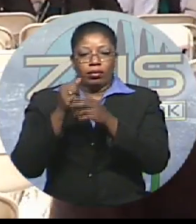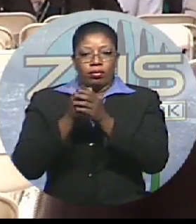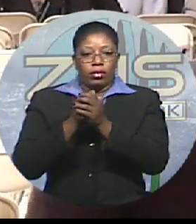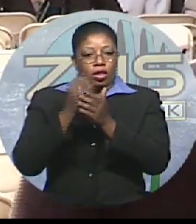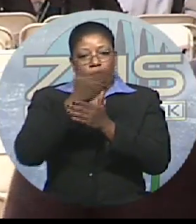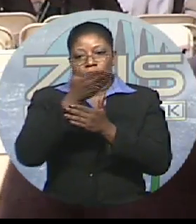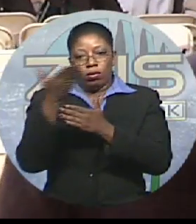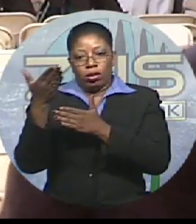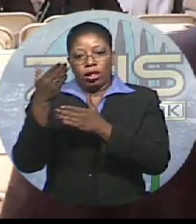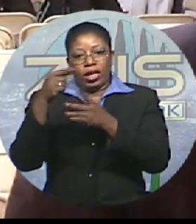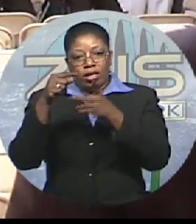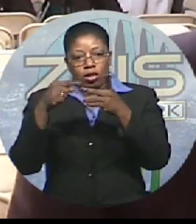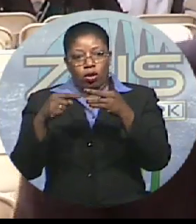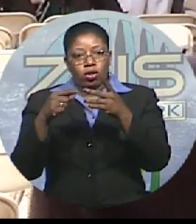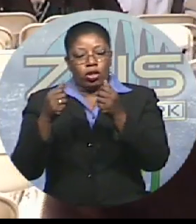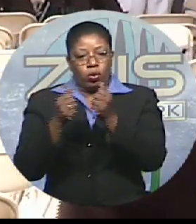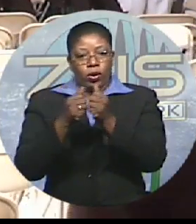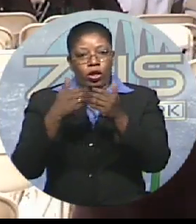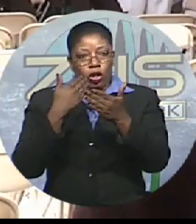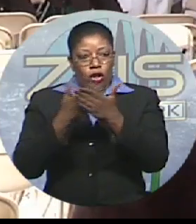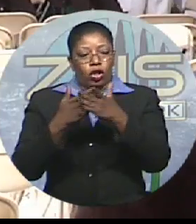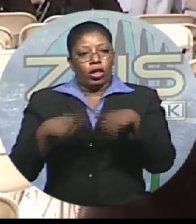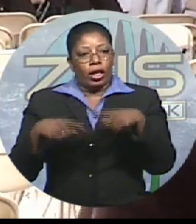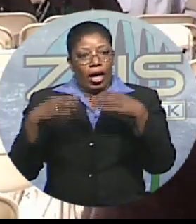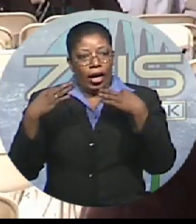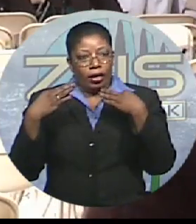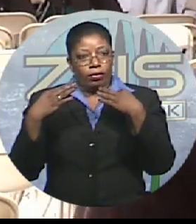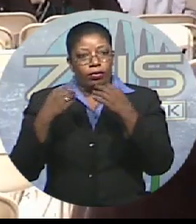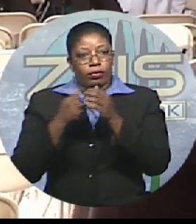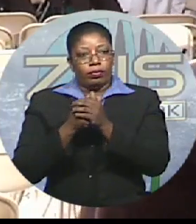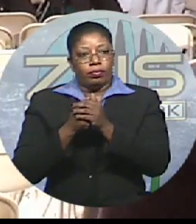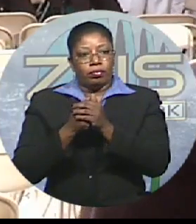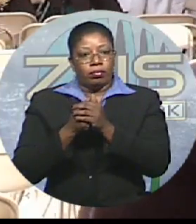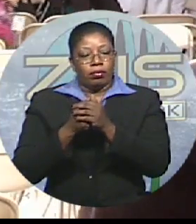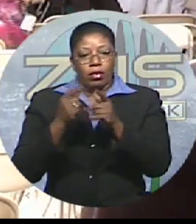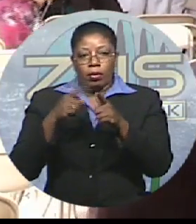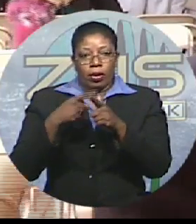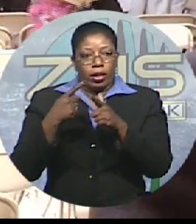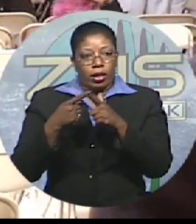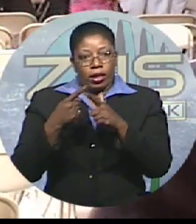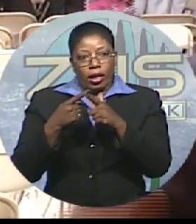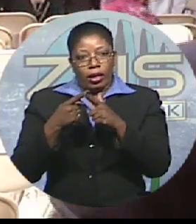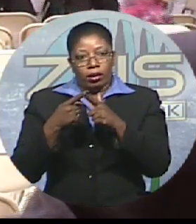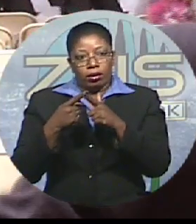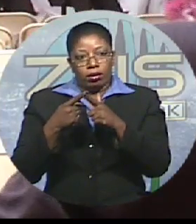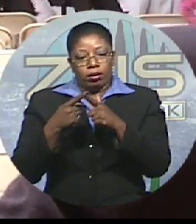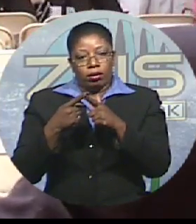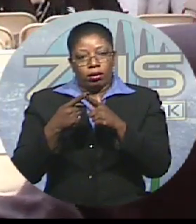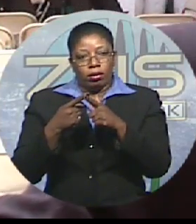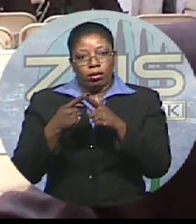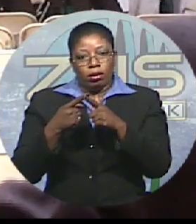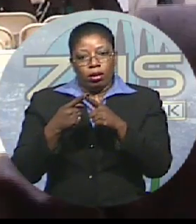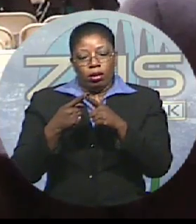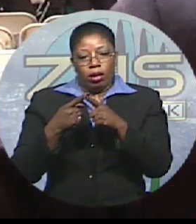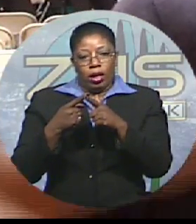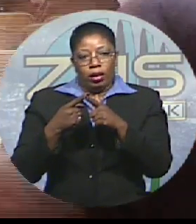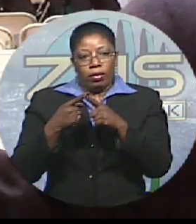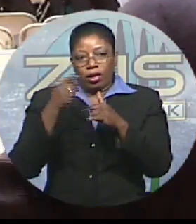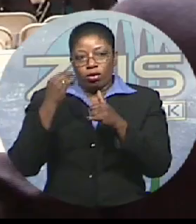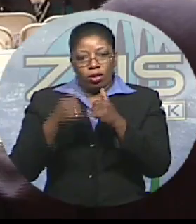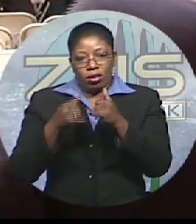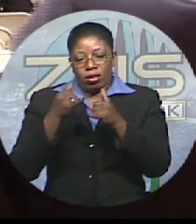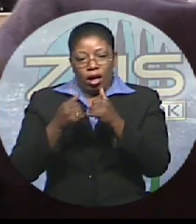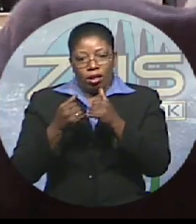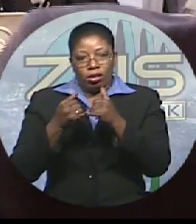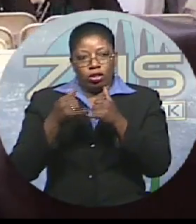things that were associated with the good life. And yet it turned out to be, the next thing you know, you